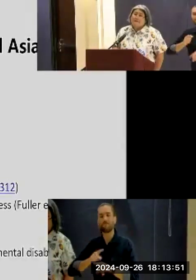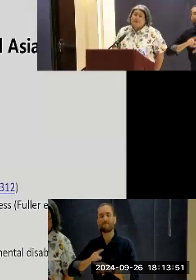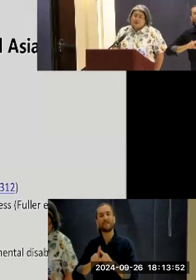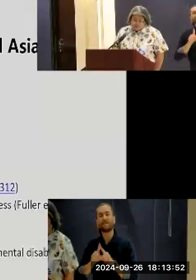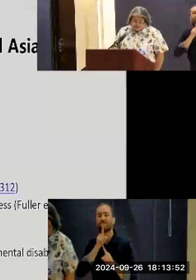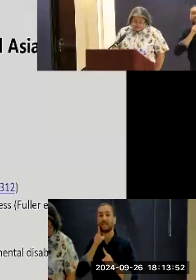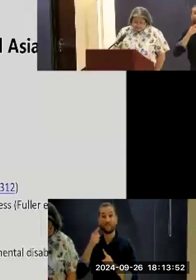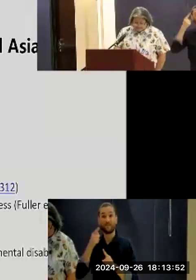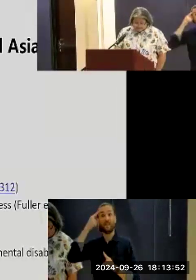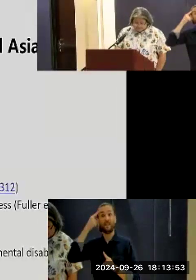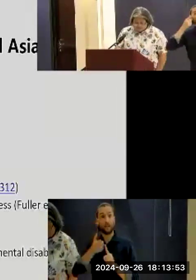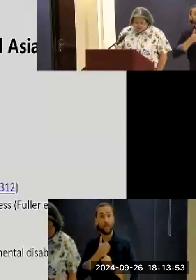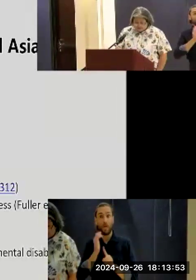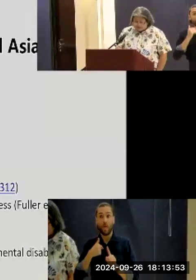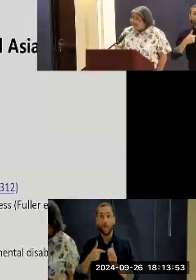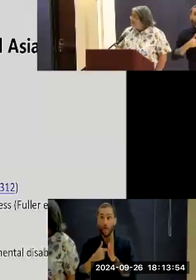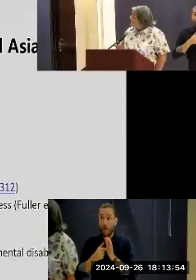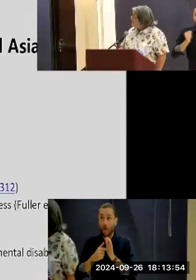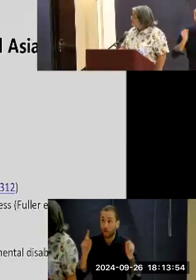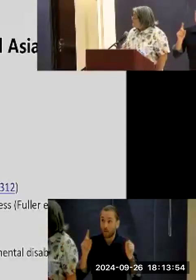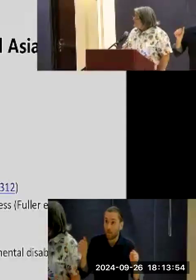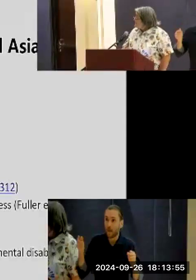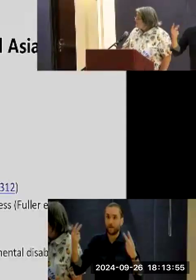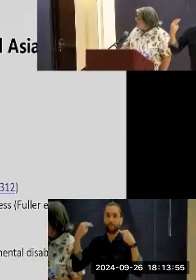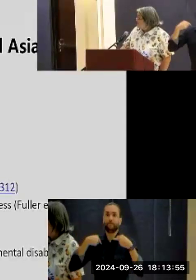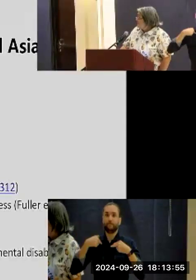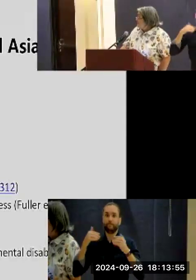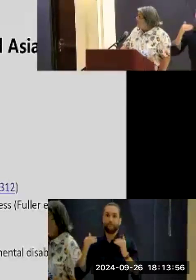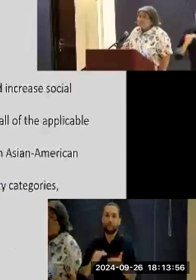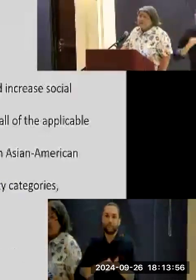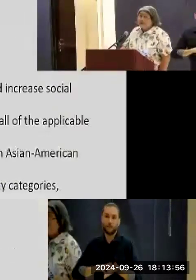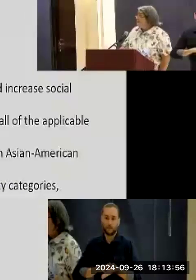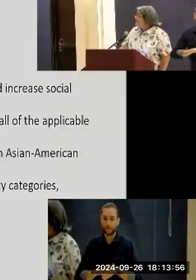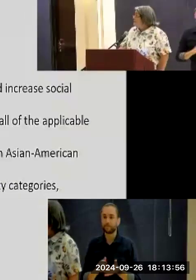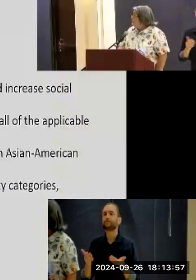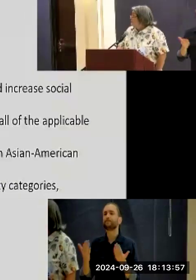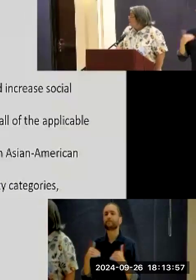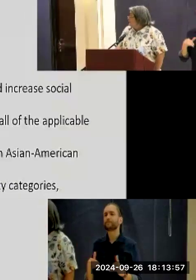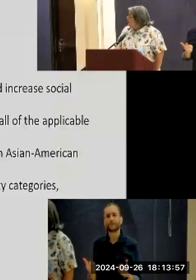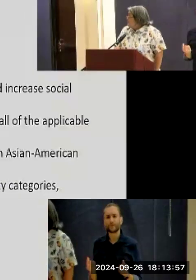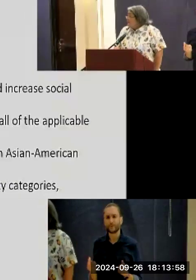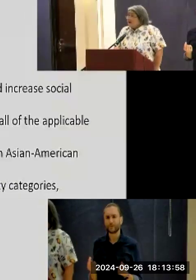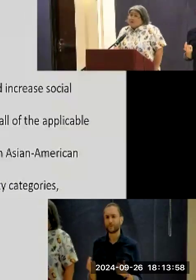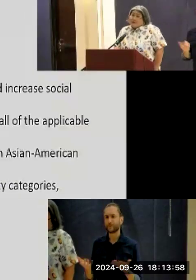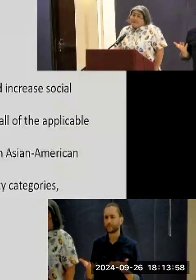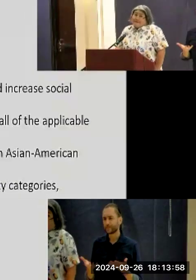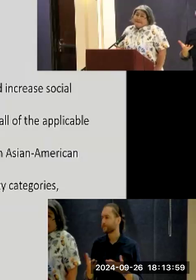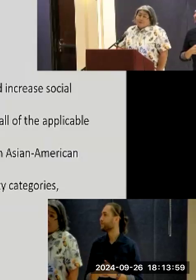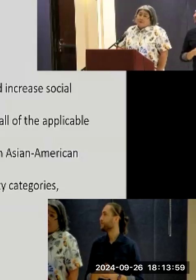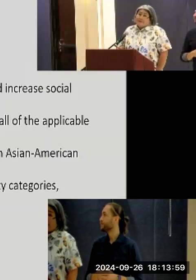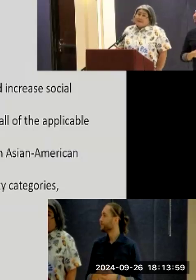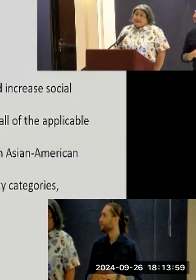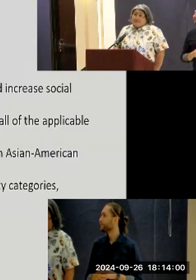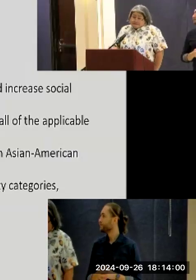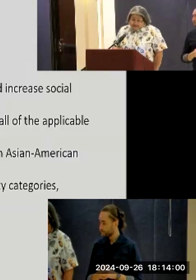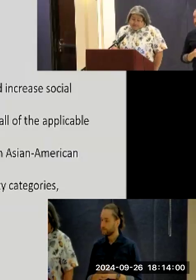a weakness that makes it difficult to talk about. So my last slide is, what can we do? Well, we really need to work